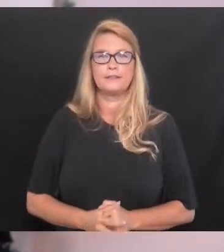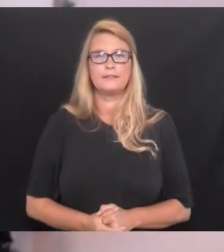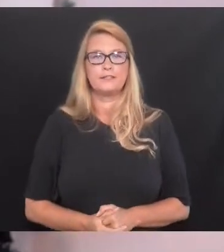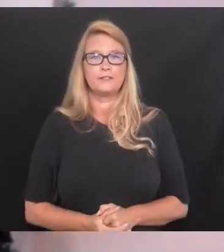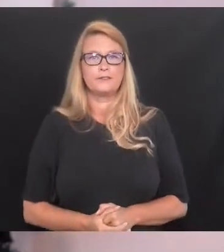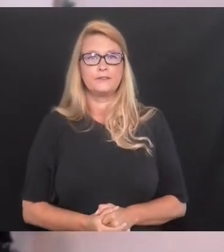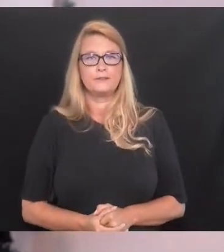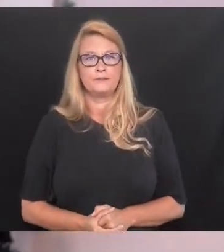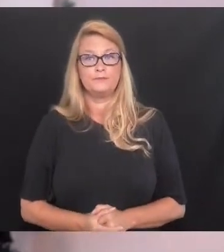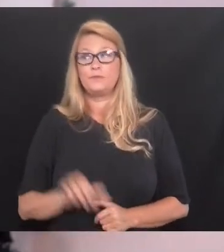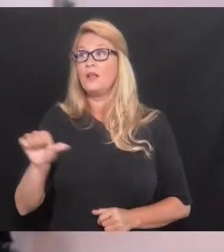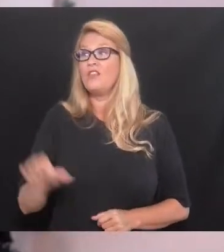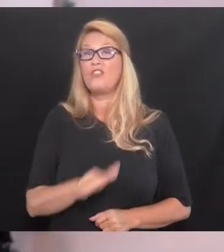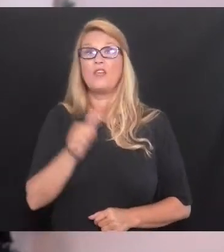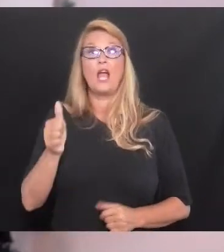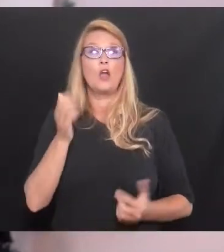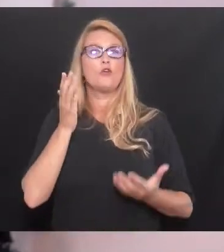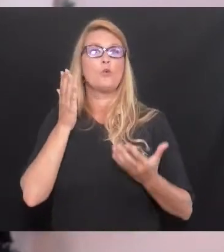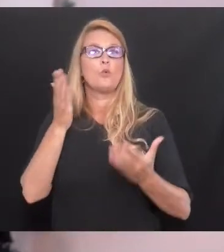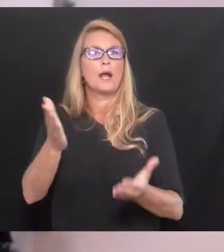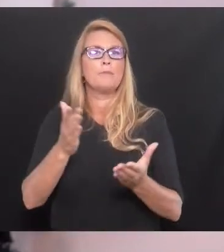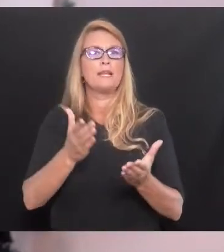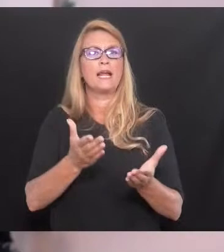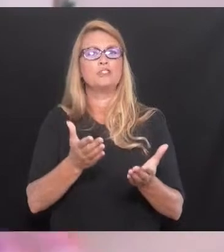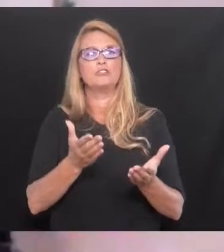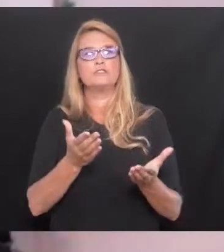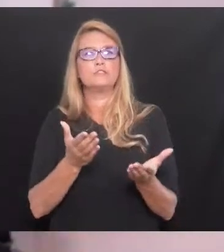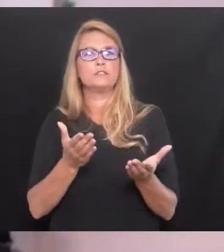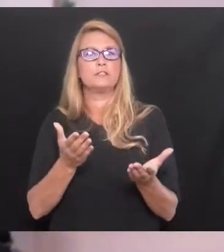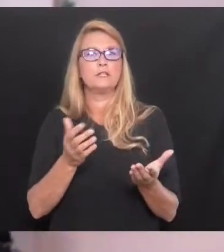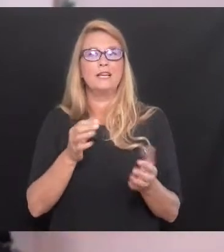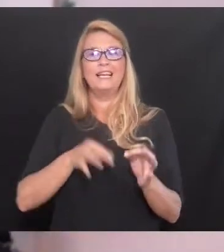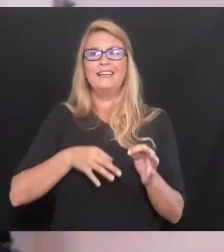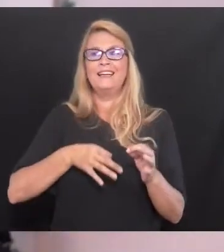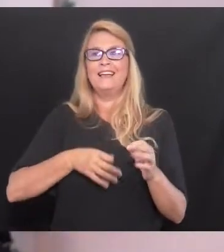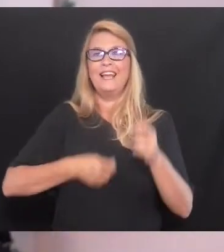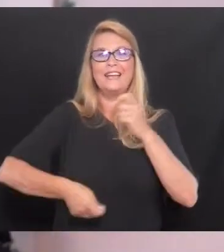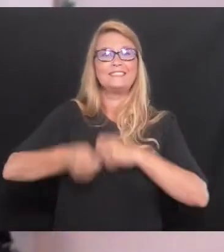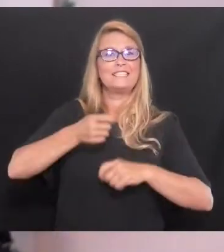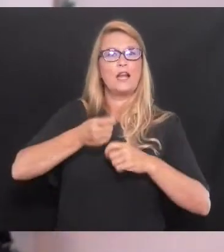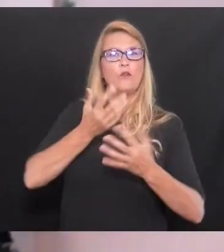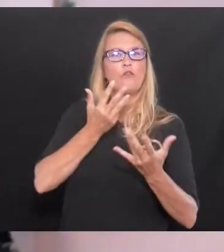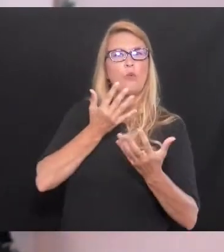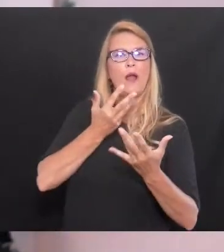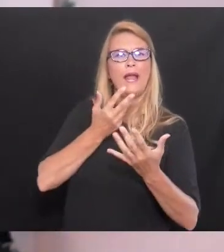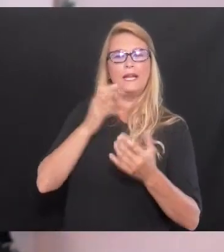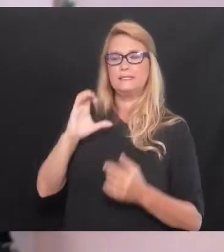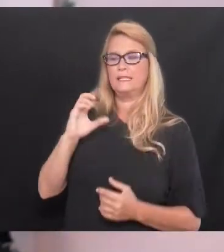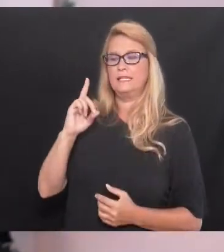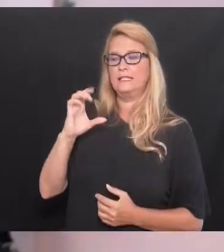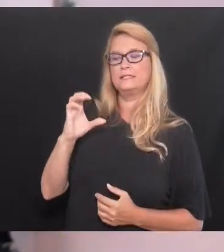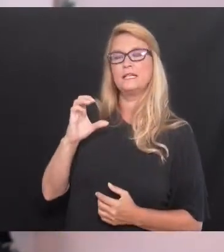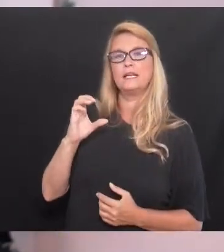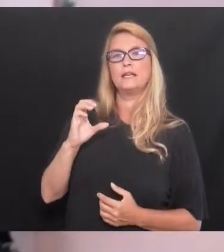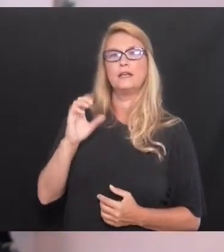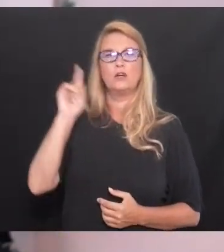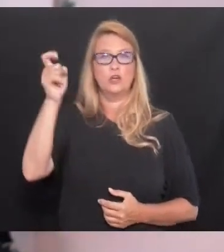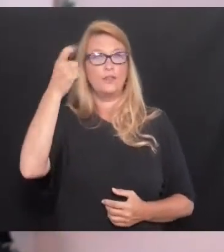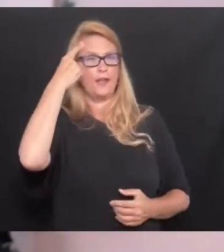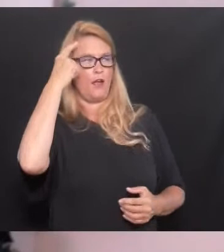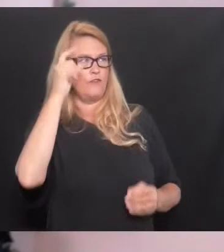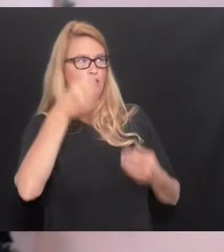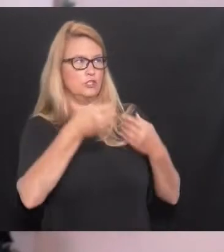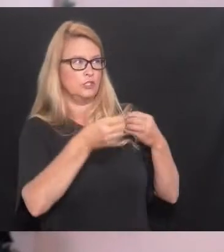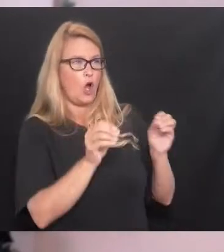or other recommendations we would make, instead of waiting until you have the CDC or the governor's